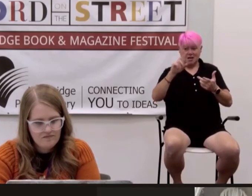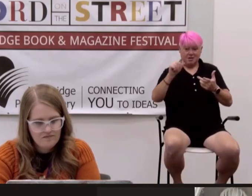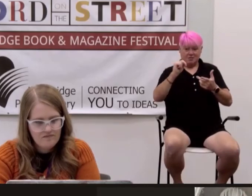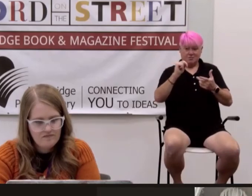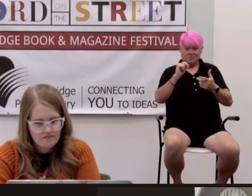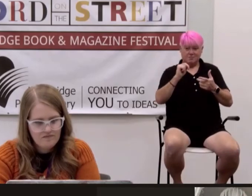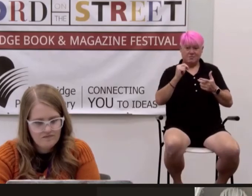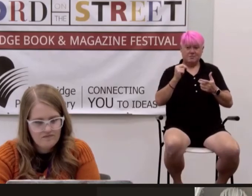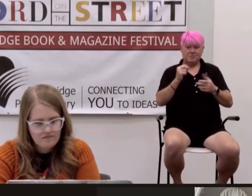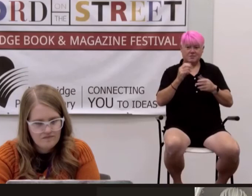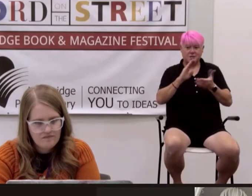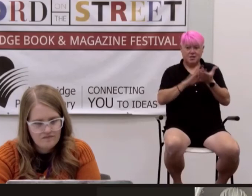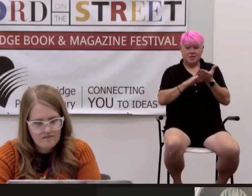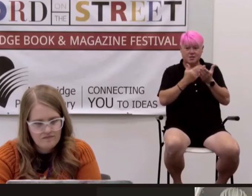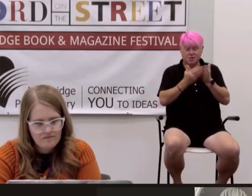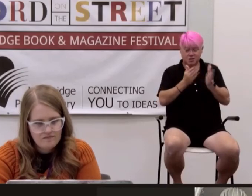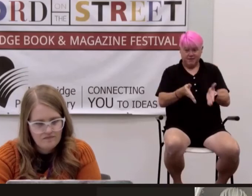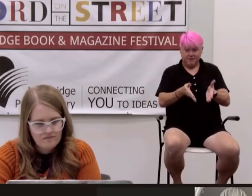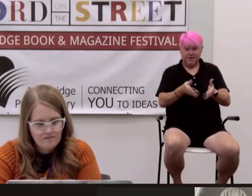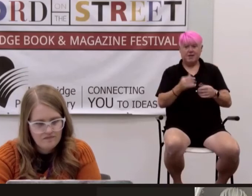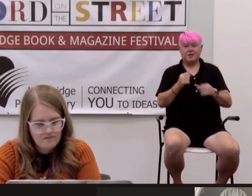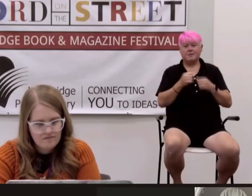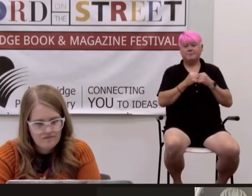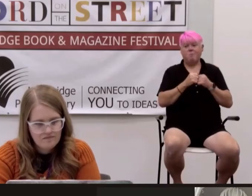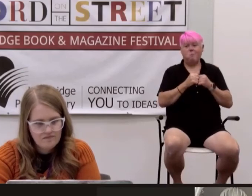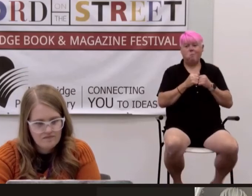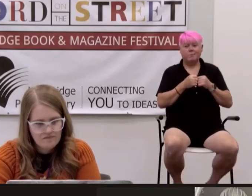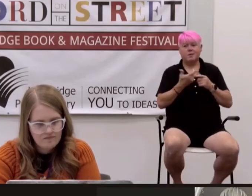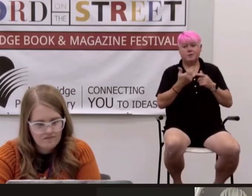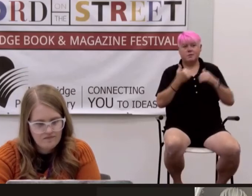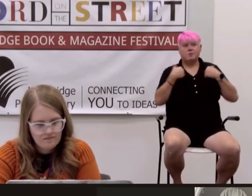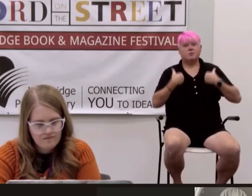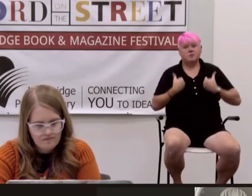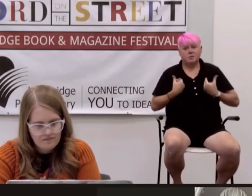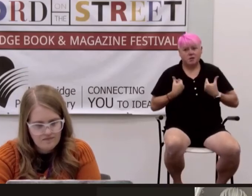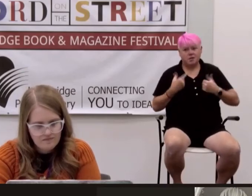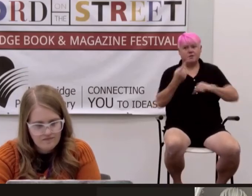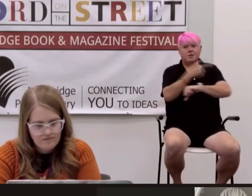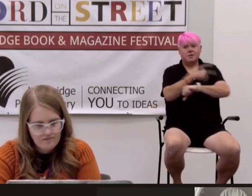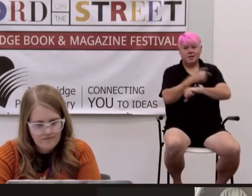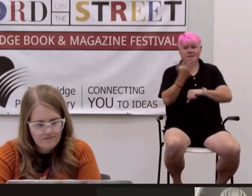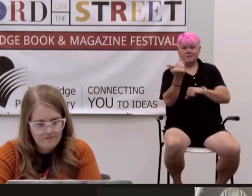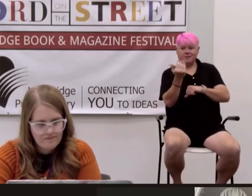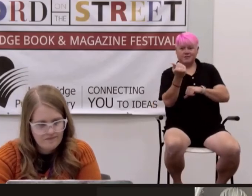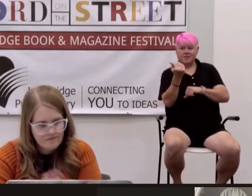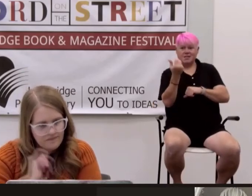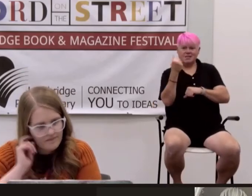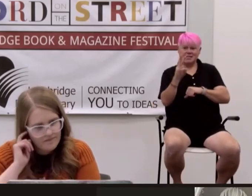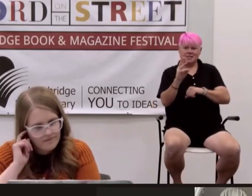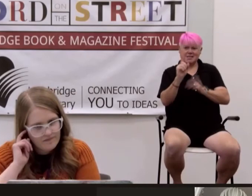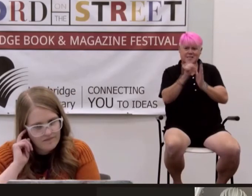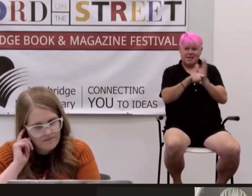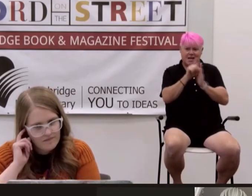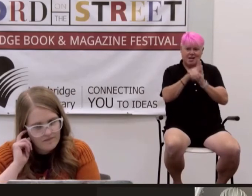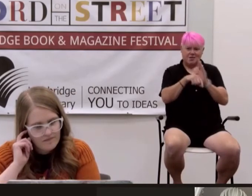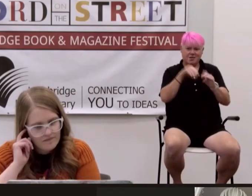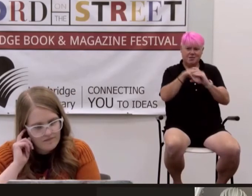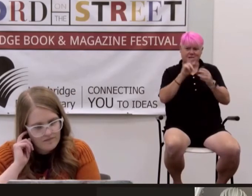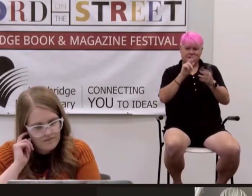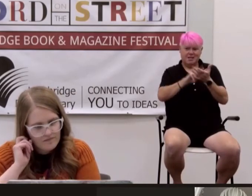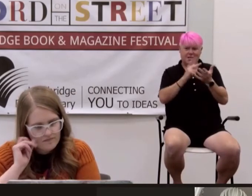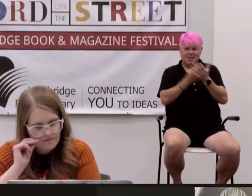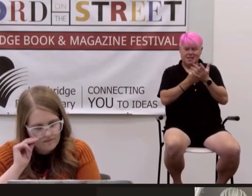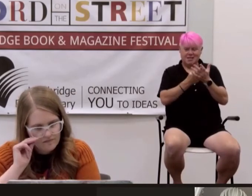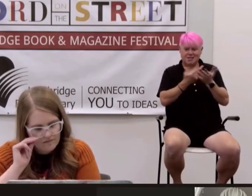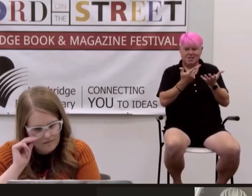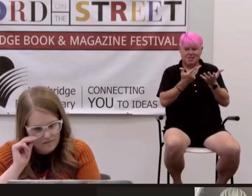Chopped Canada. And those are exhausting days, like 15, 16-hour days in the kitchen. Your personal reputation